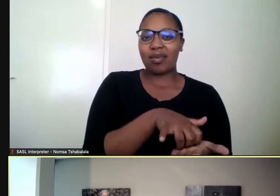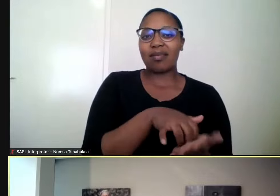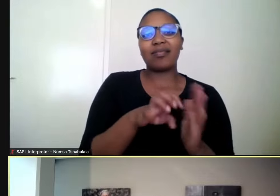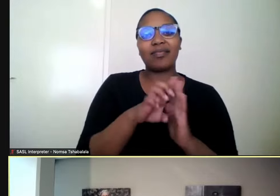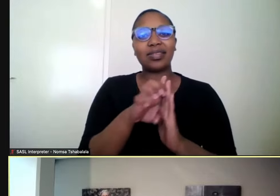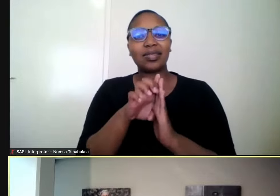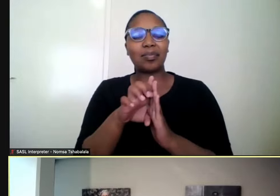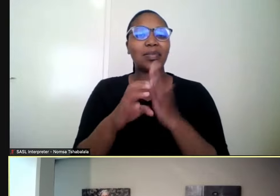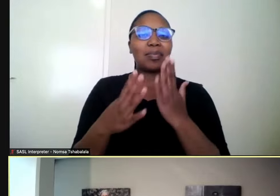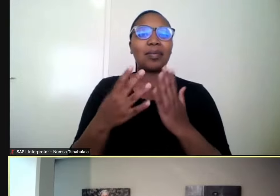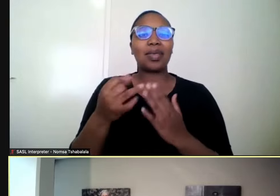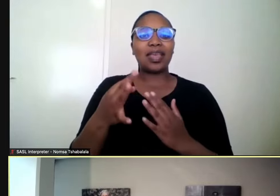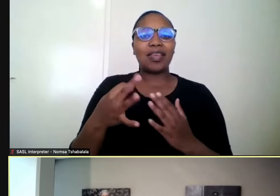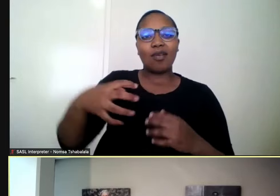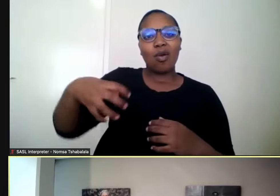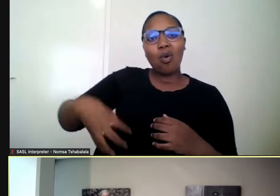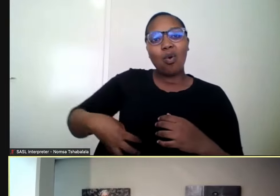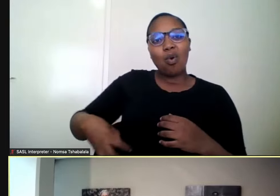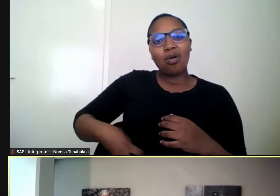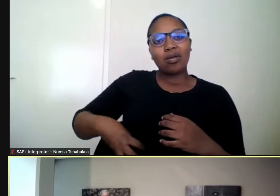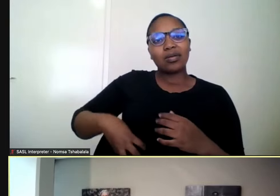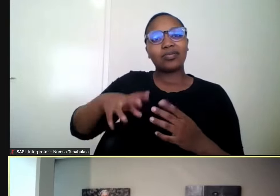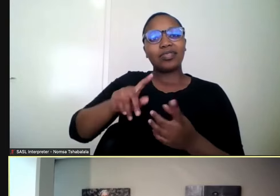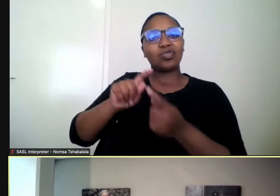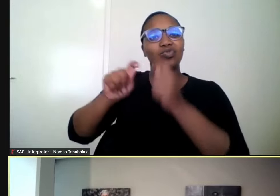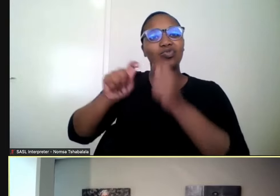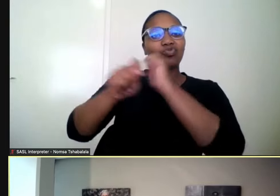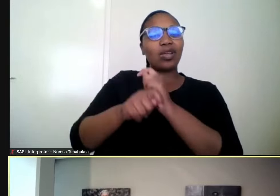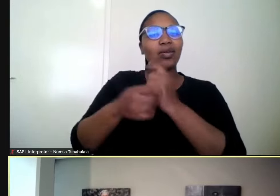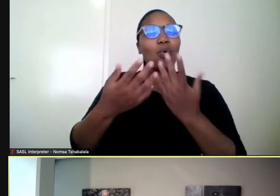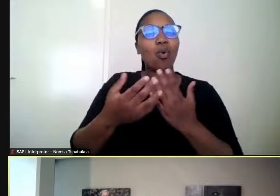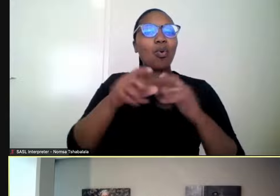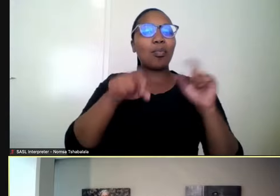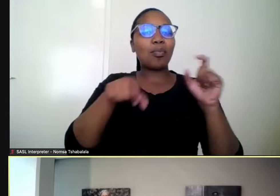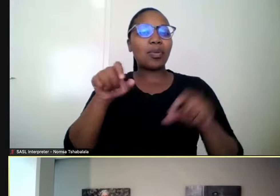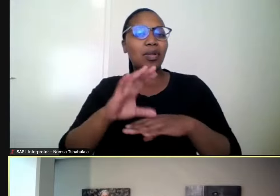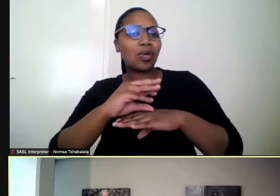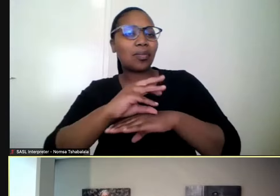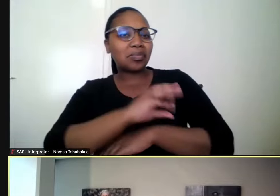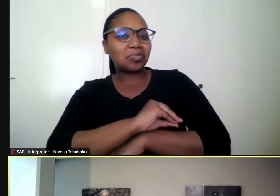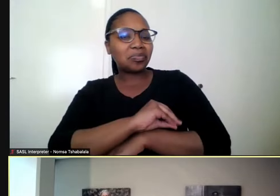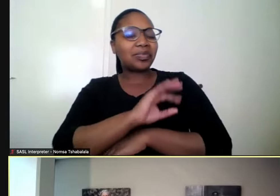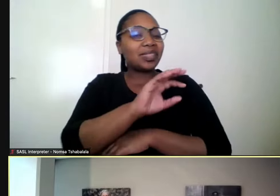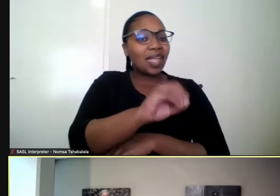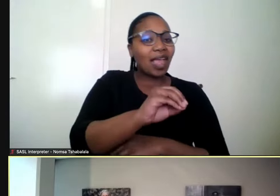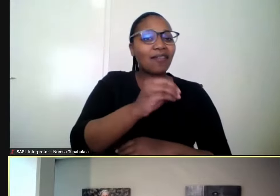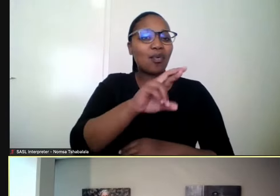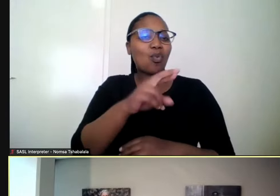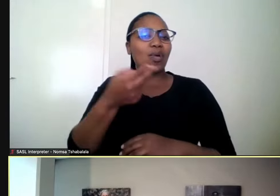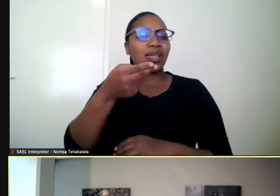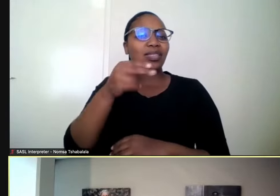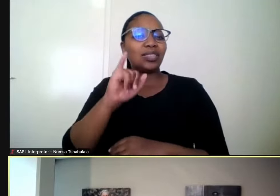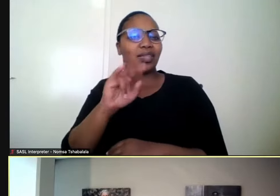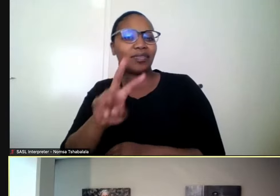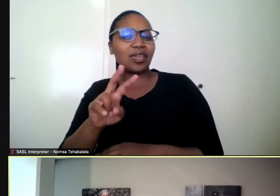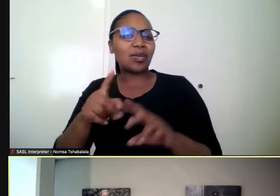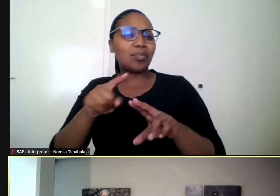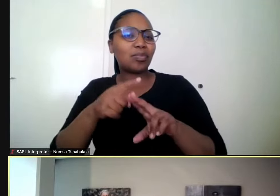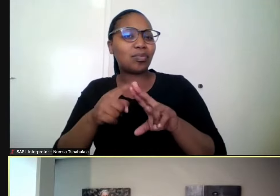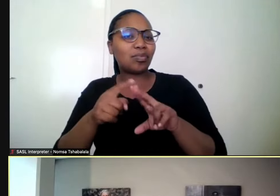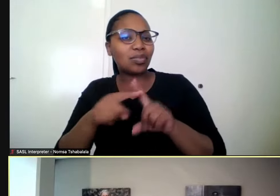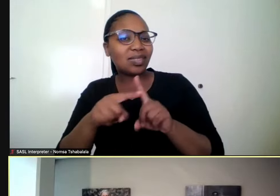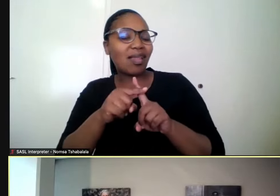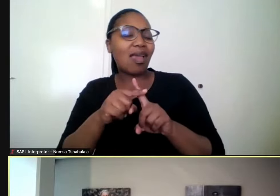transplant or longer term cancer patients or HIV immune suppressed individuals. Very important here, the